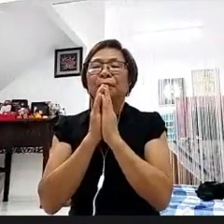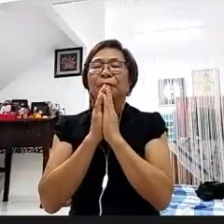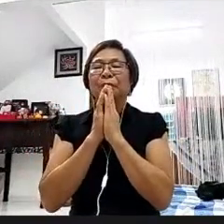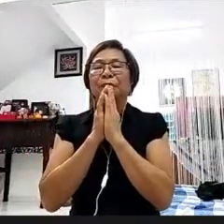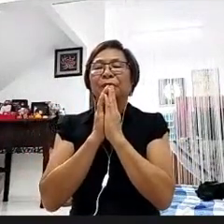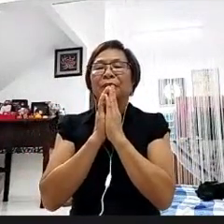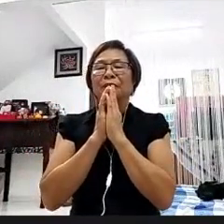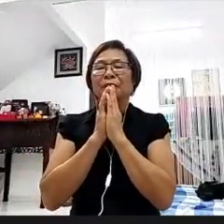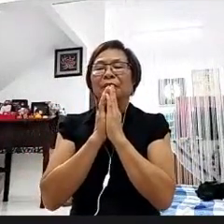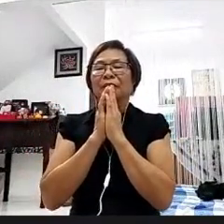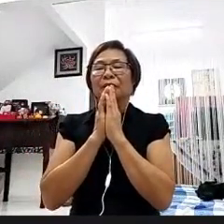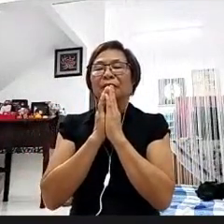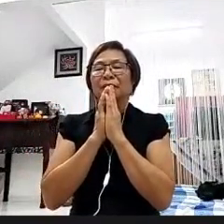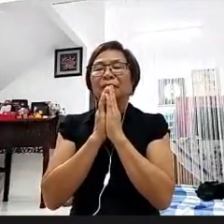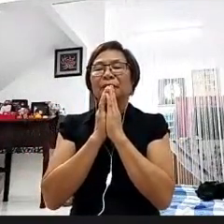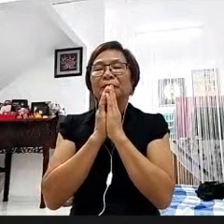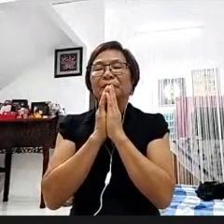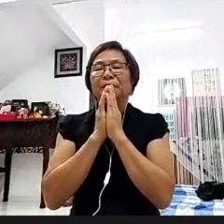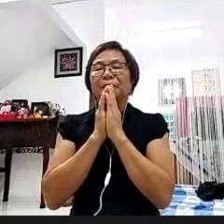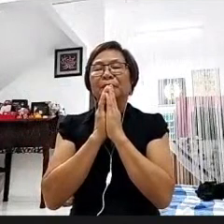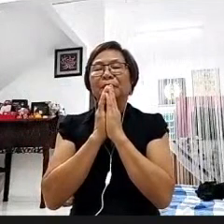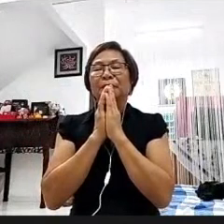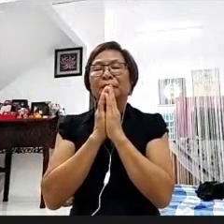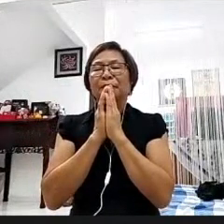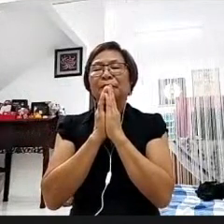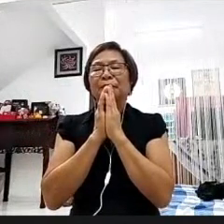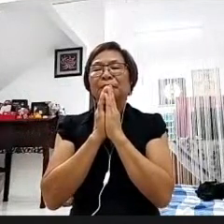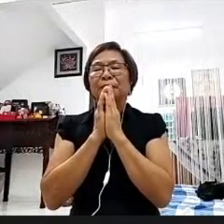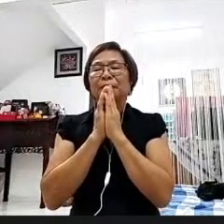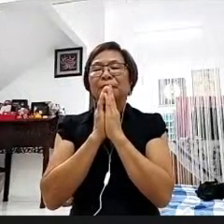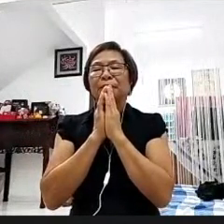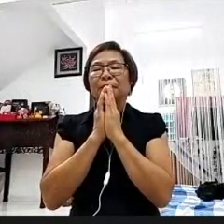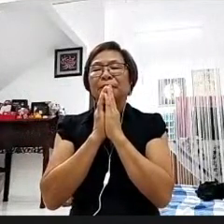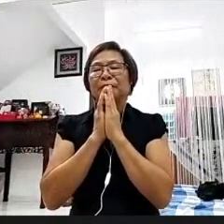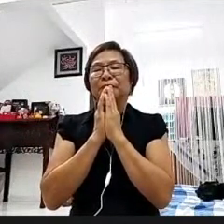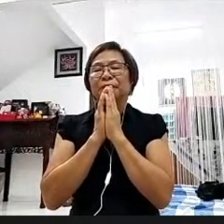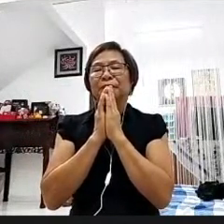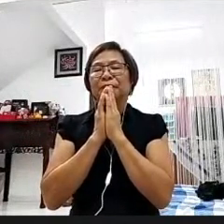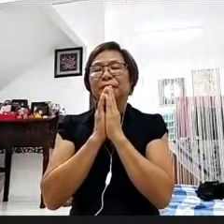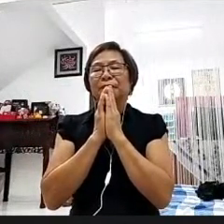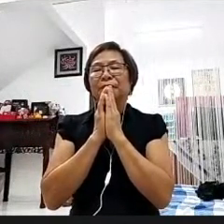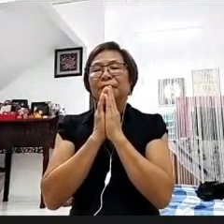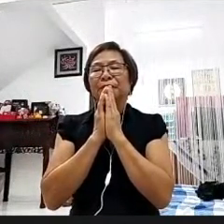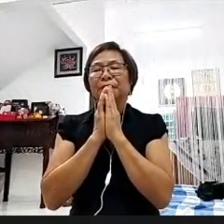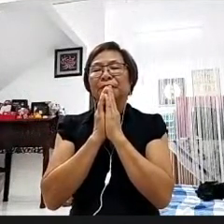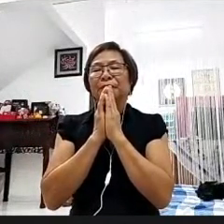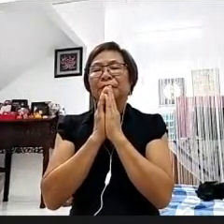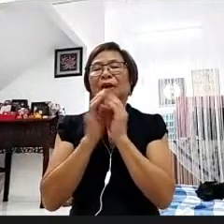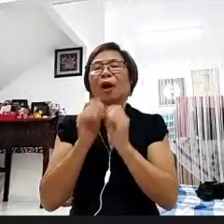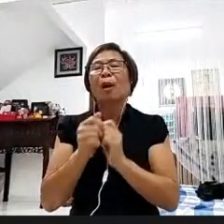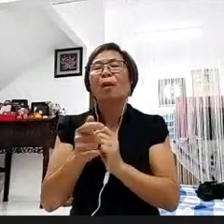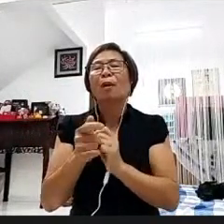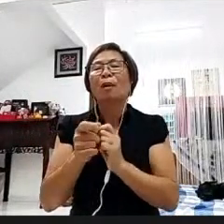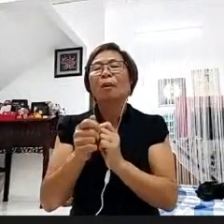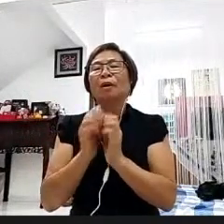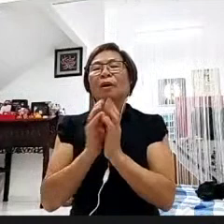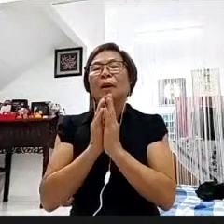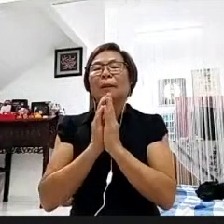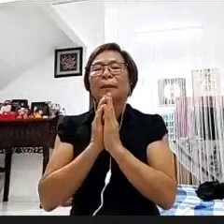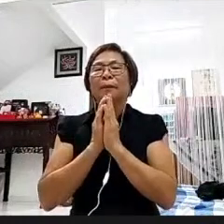gacchami. Tatiyampi Buddhang saranang gacchami,